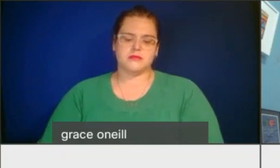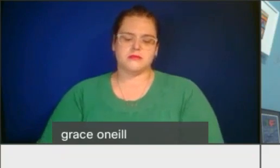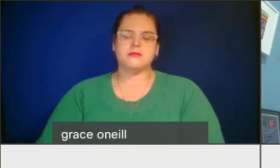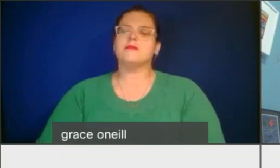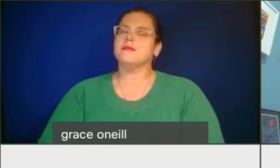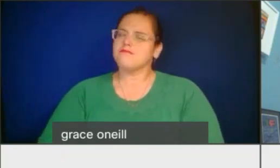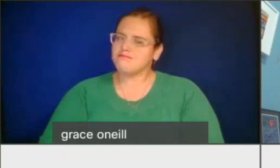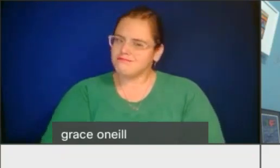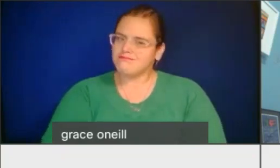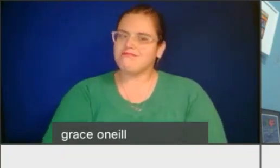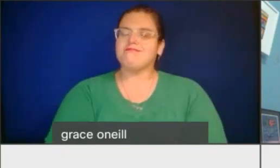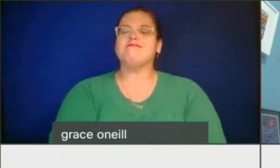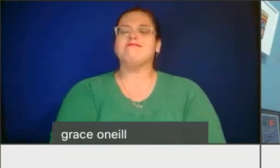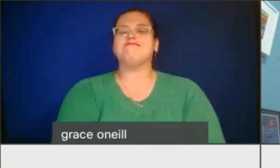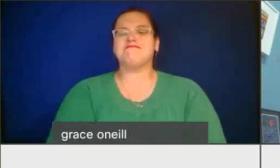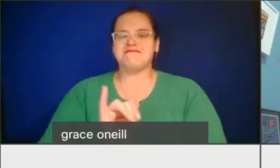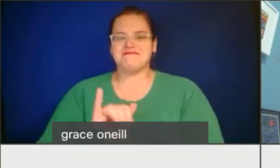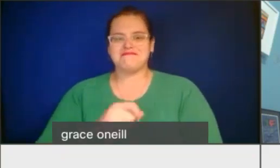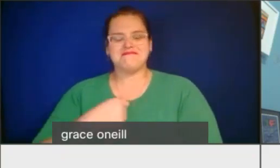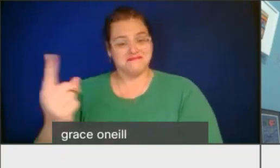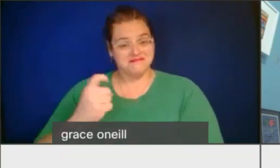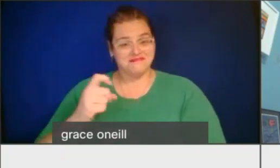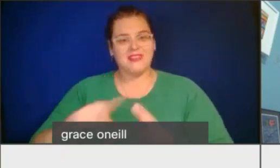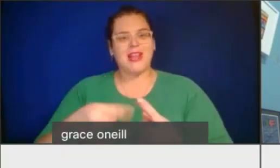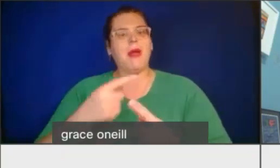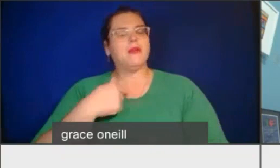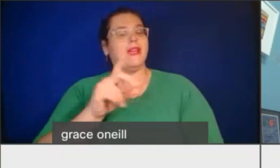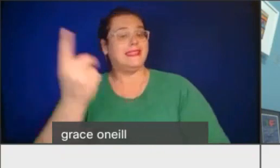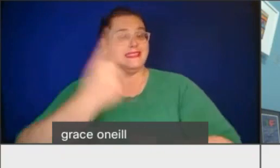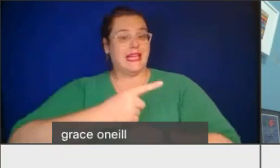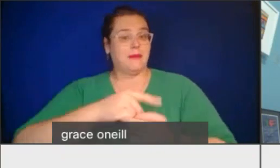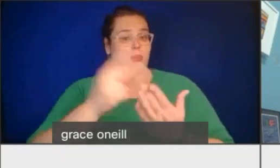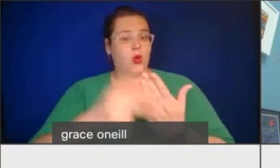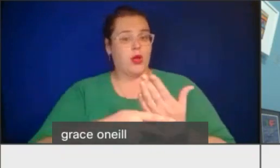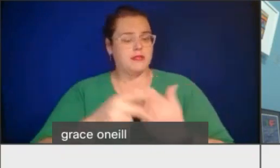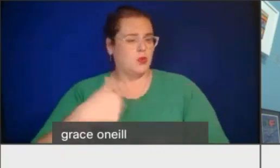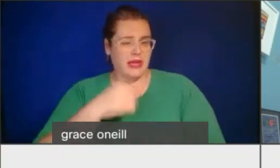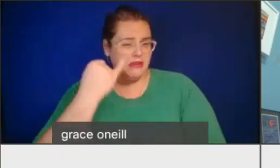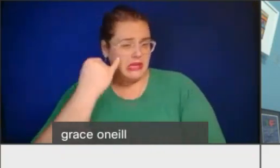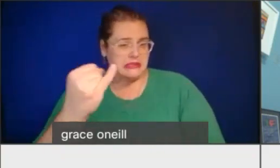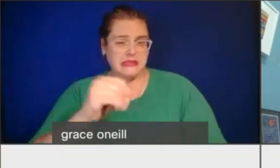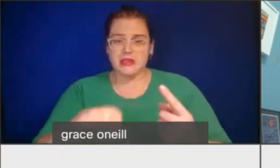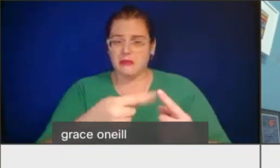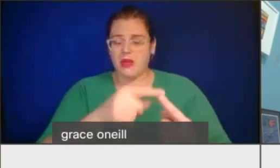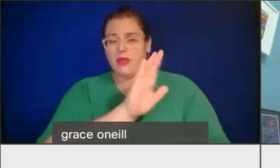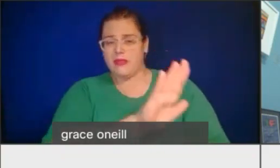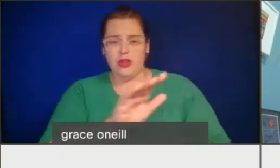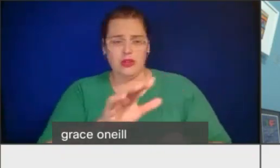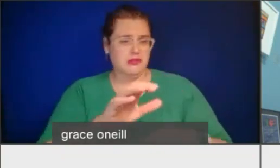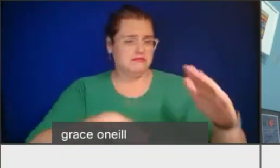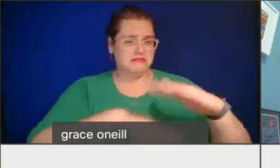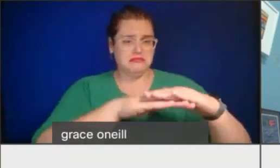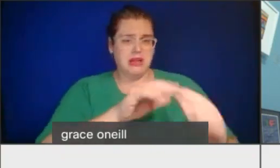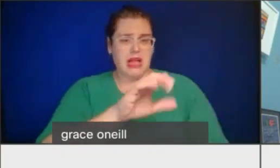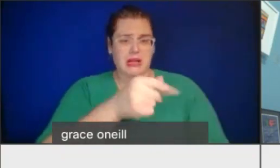Do we have a sense of the operation capacity of day programs, especially in light of the current wave of COVID? Do we know how many